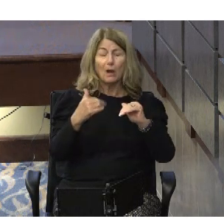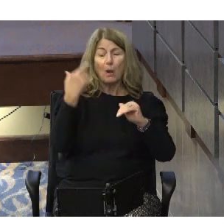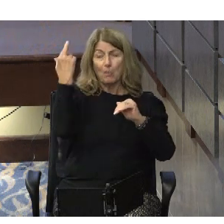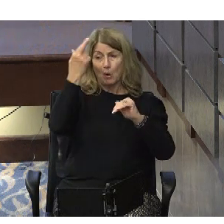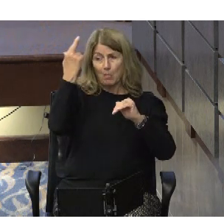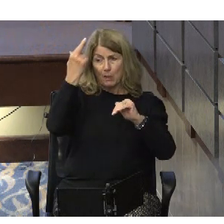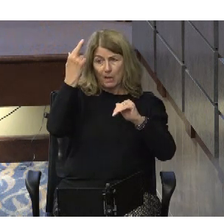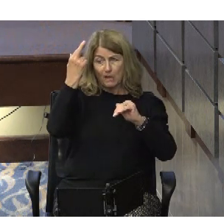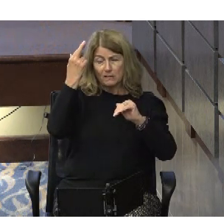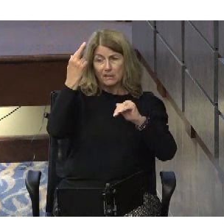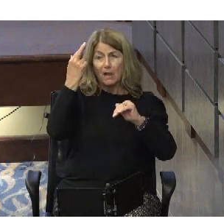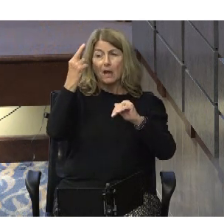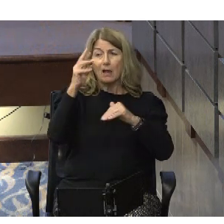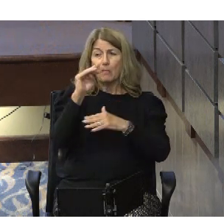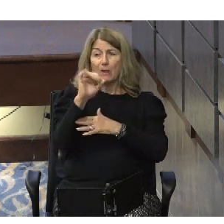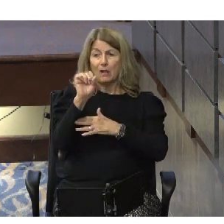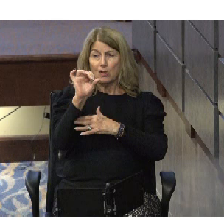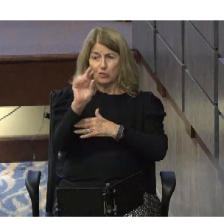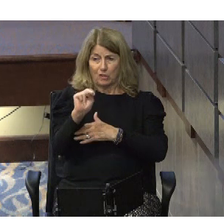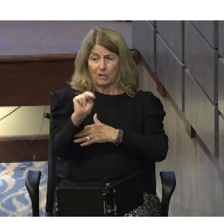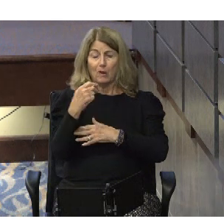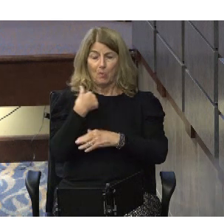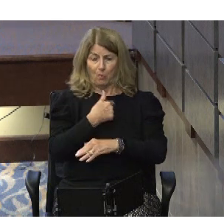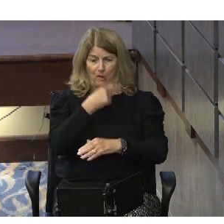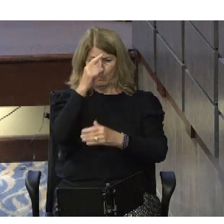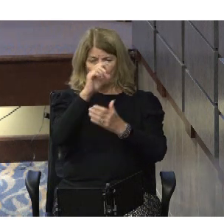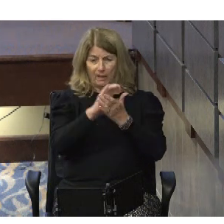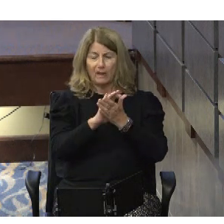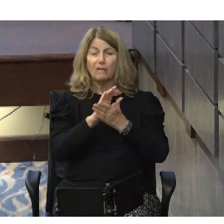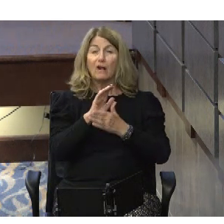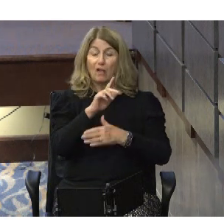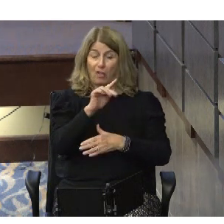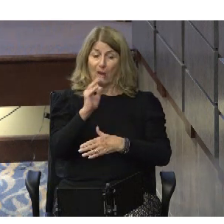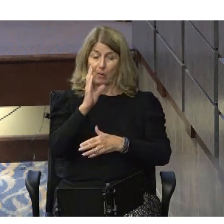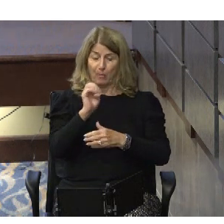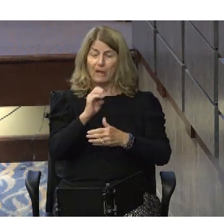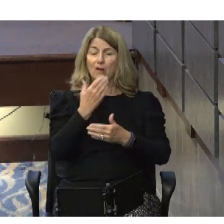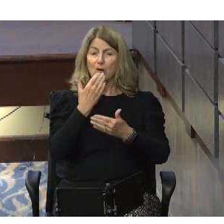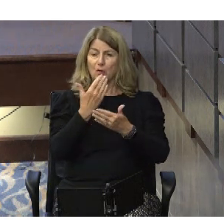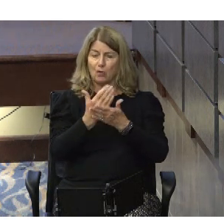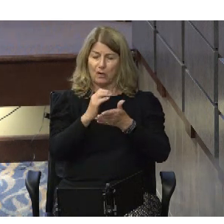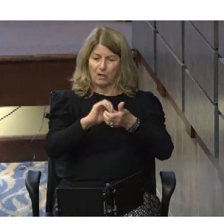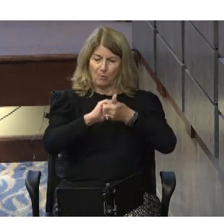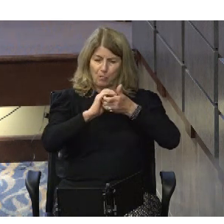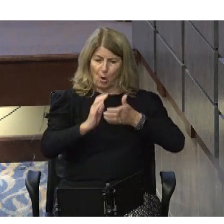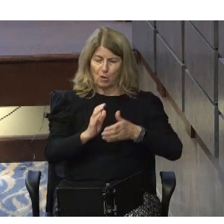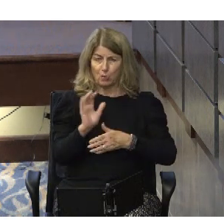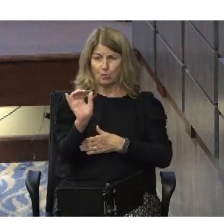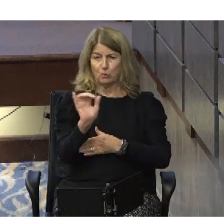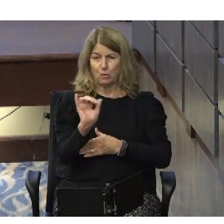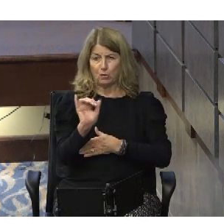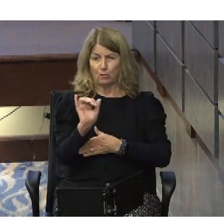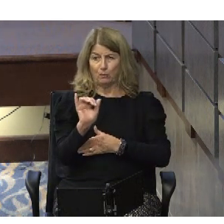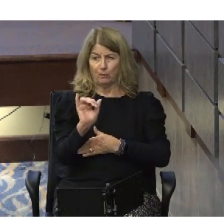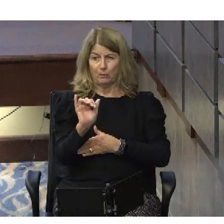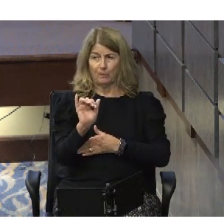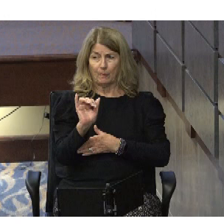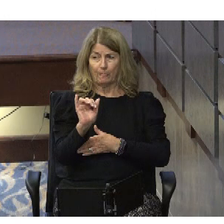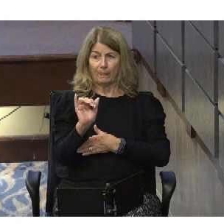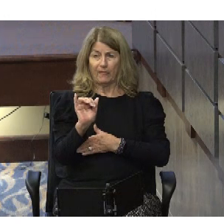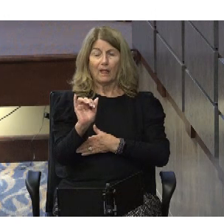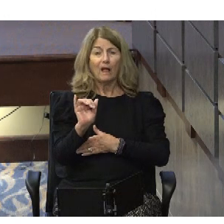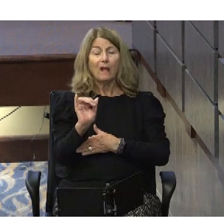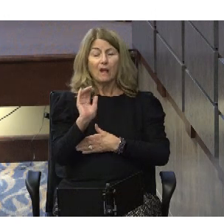things, and we believe that Baylor will be a good partner as well. I think that it'll produce less panhandling on and near